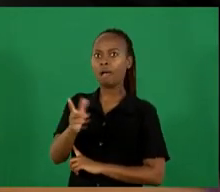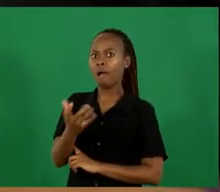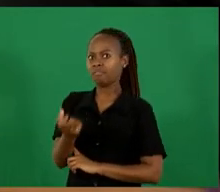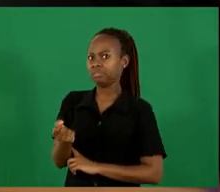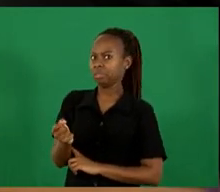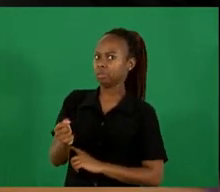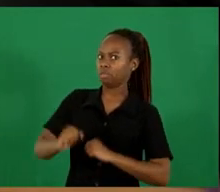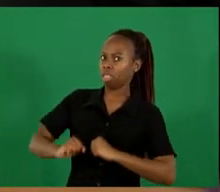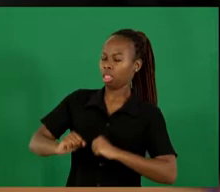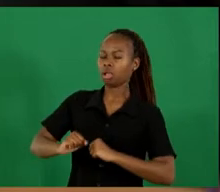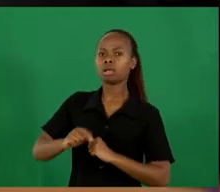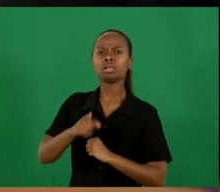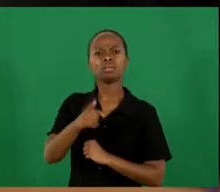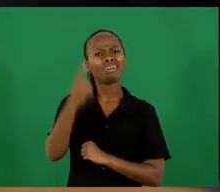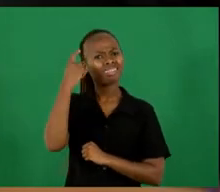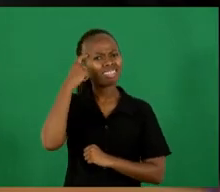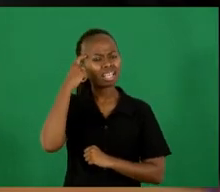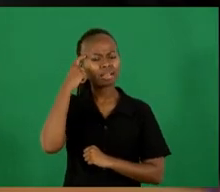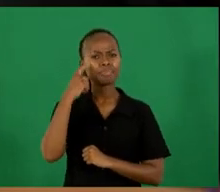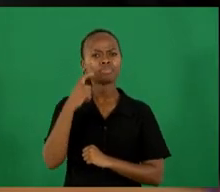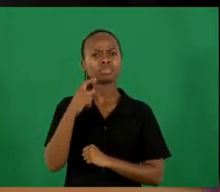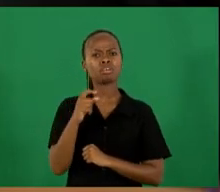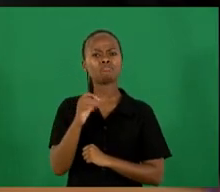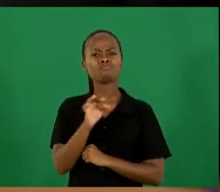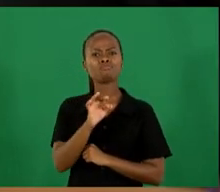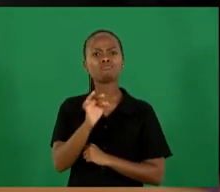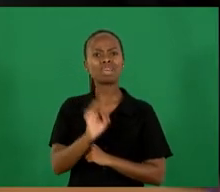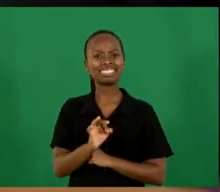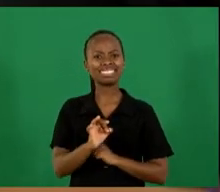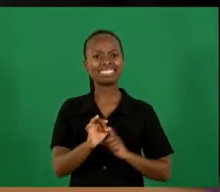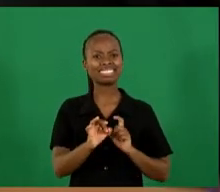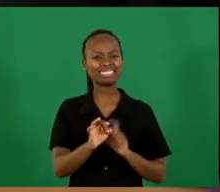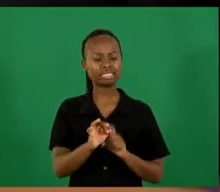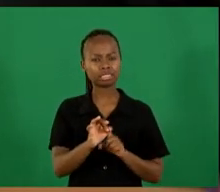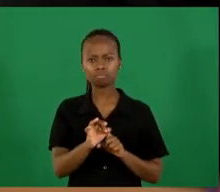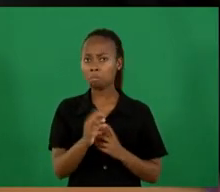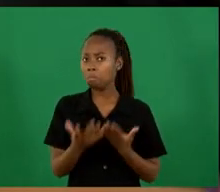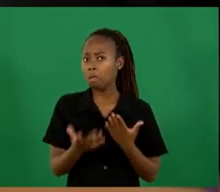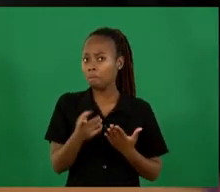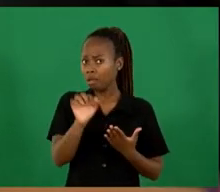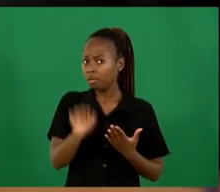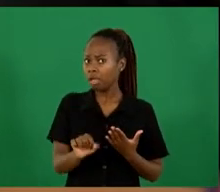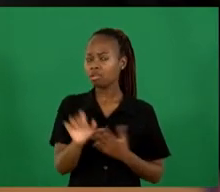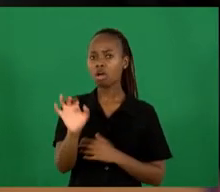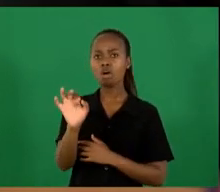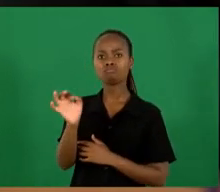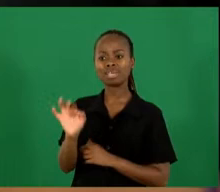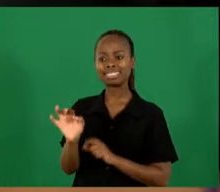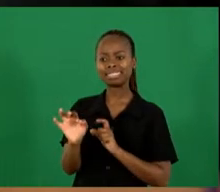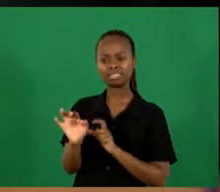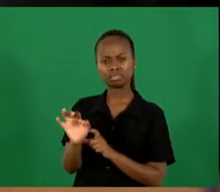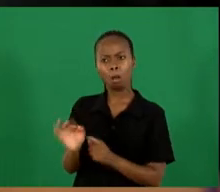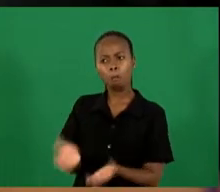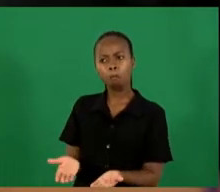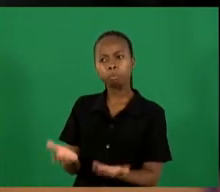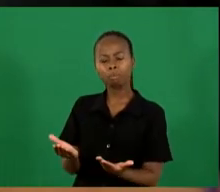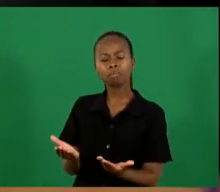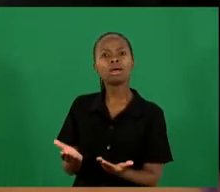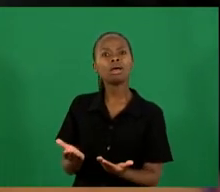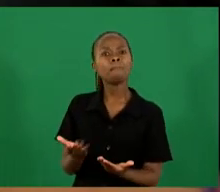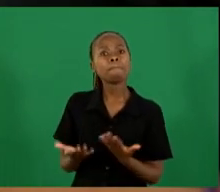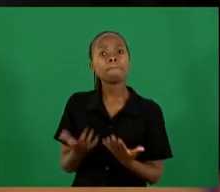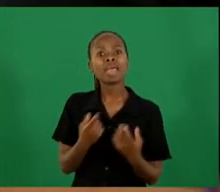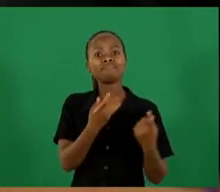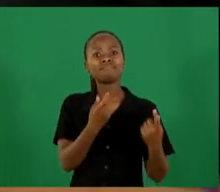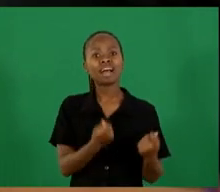to have the desired effects? Why don't you give rate increases a chance to work themselves out in the financial system